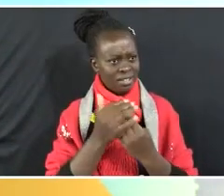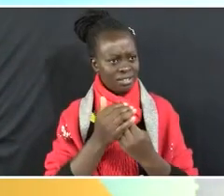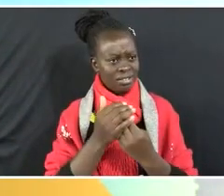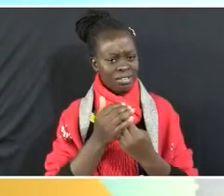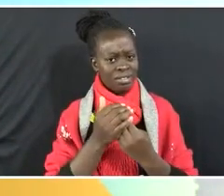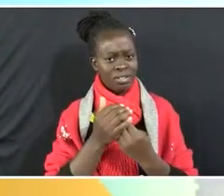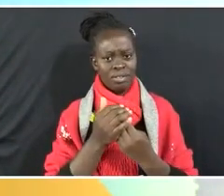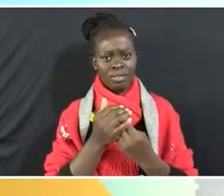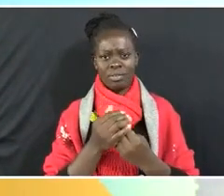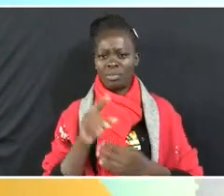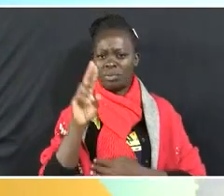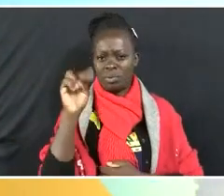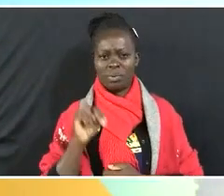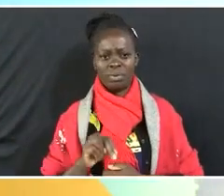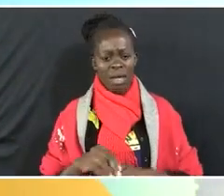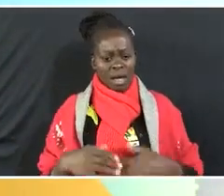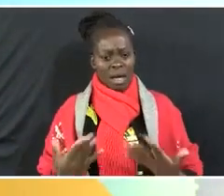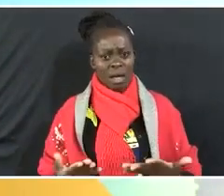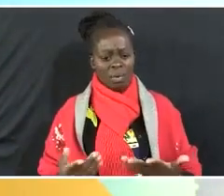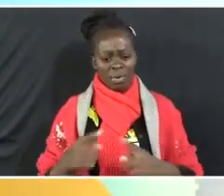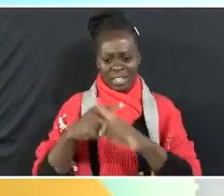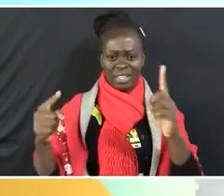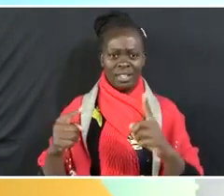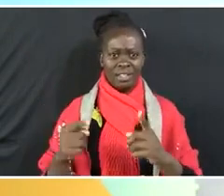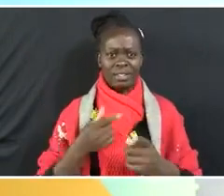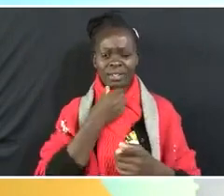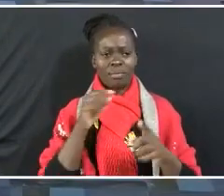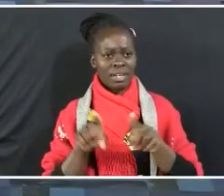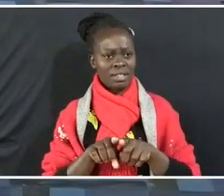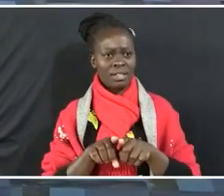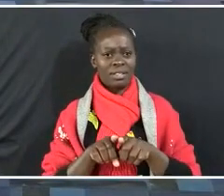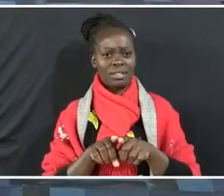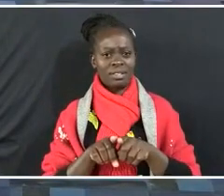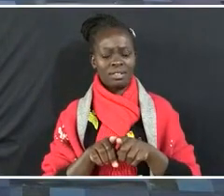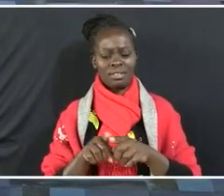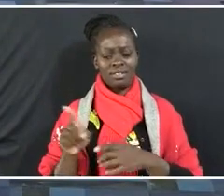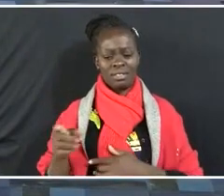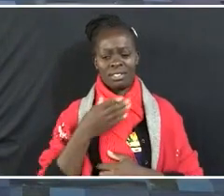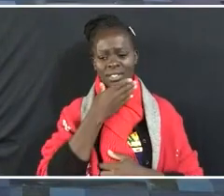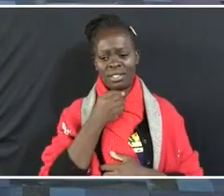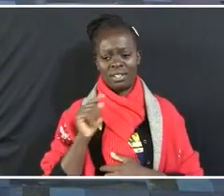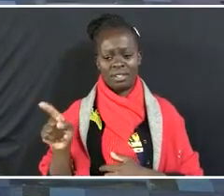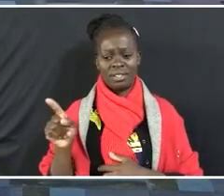How do you just kill your brother like that? Absalom didn't really care.